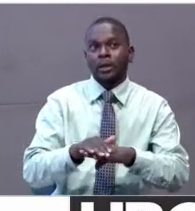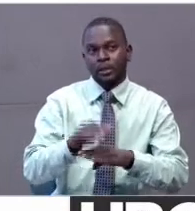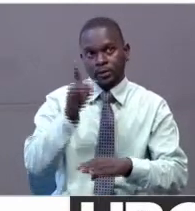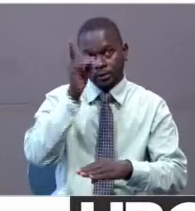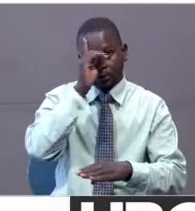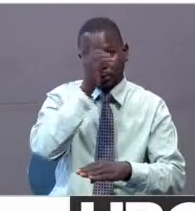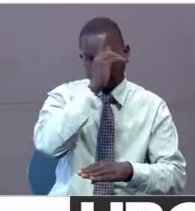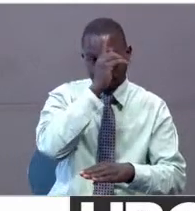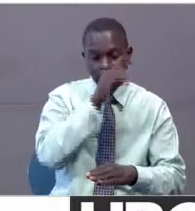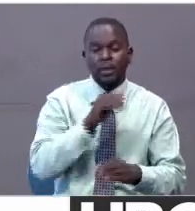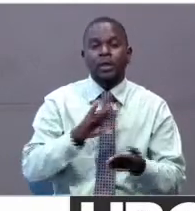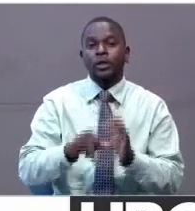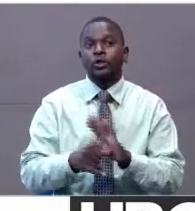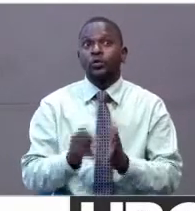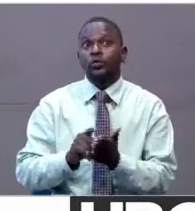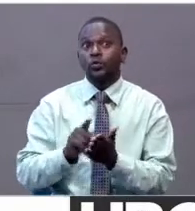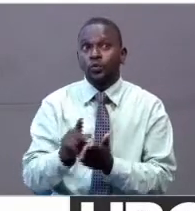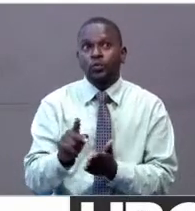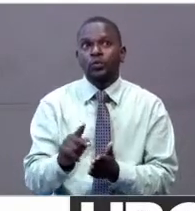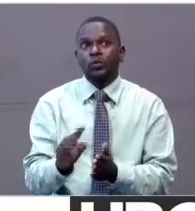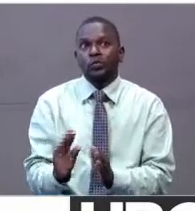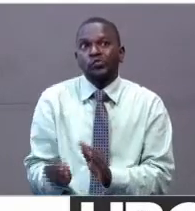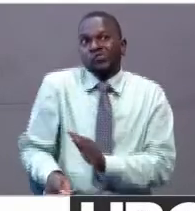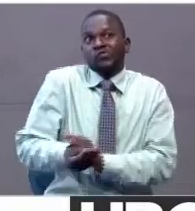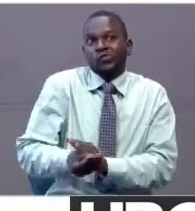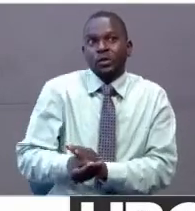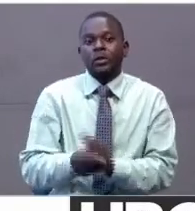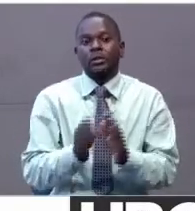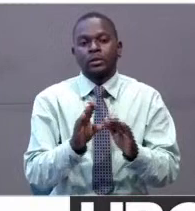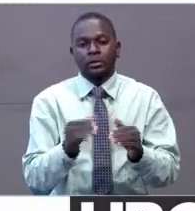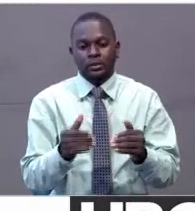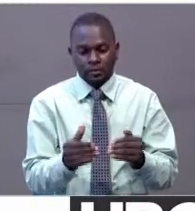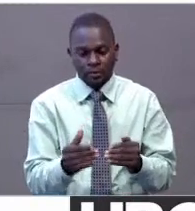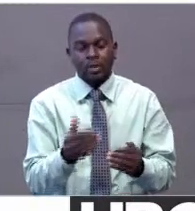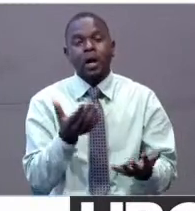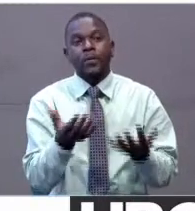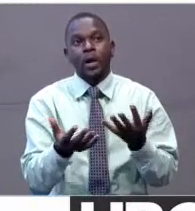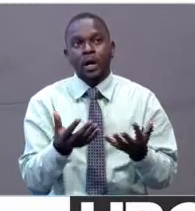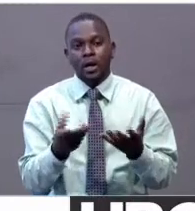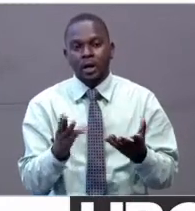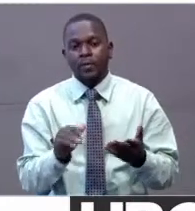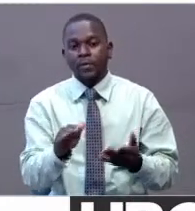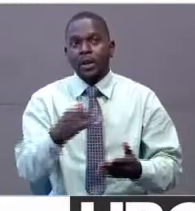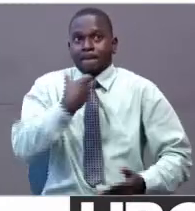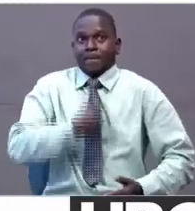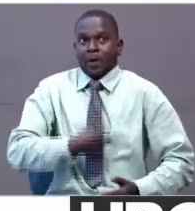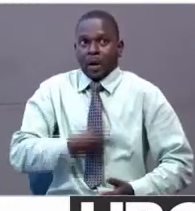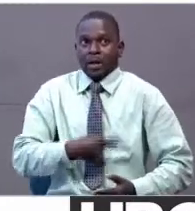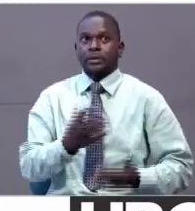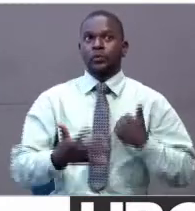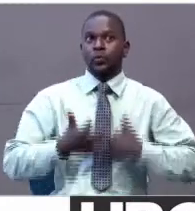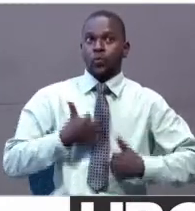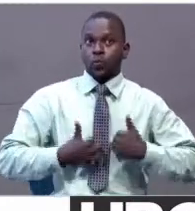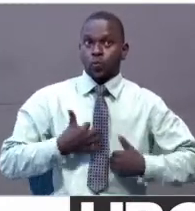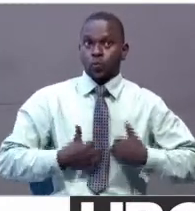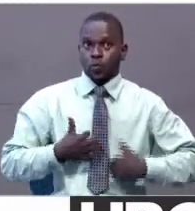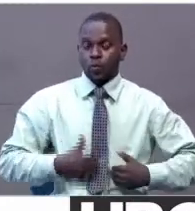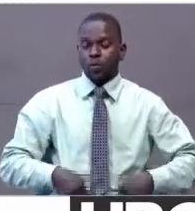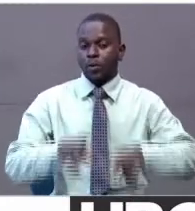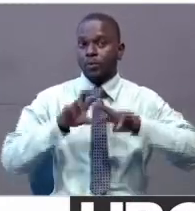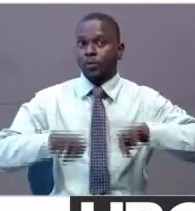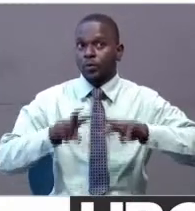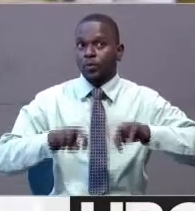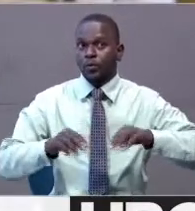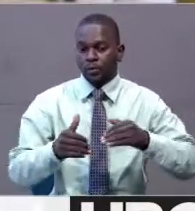of compensation was smuggled in by those who may be having their personal interests, and it will be